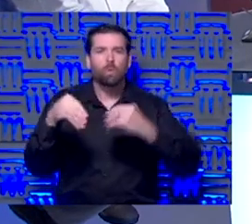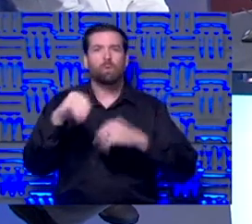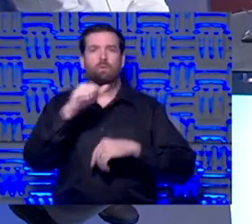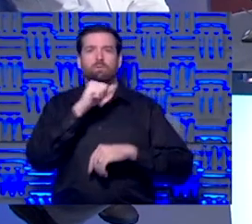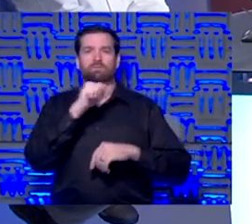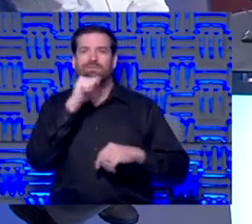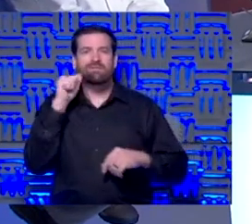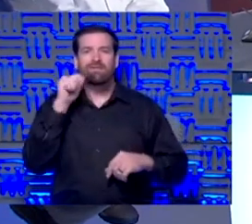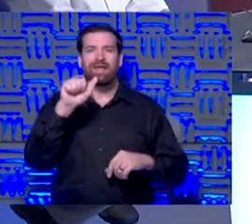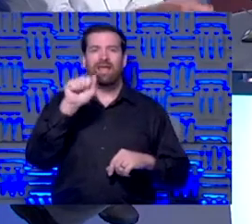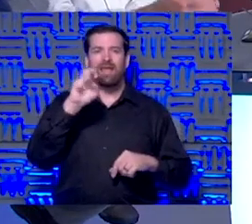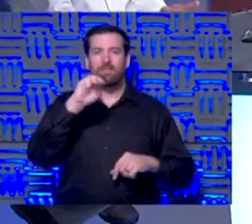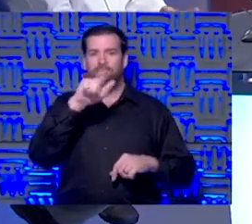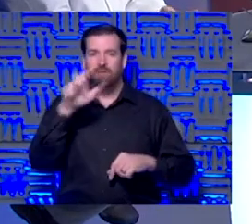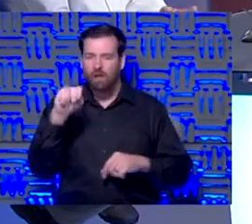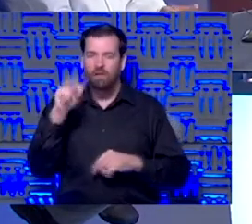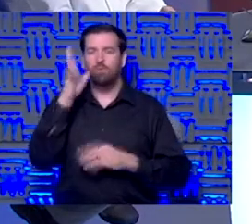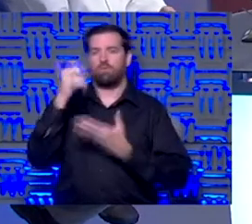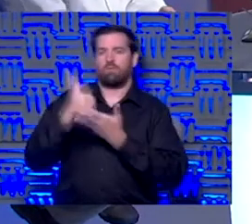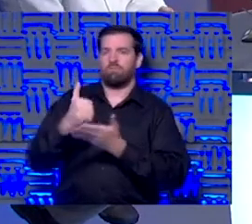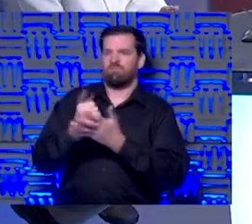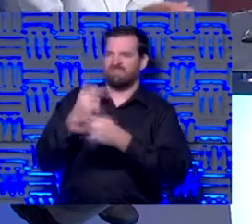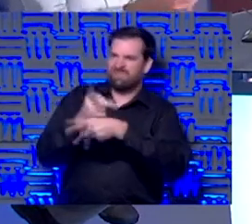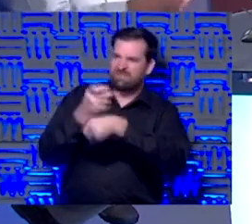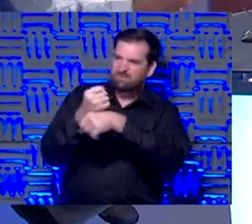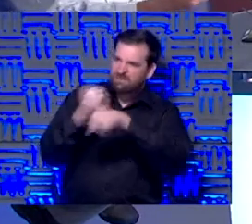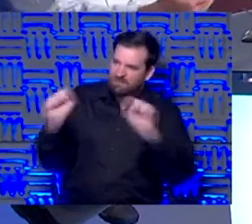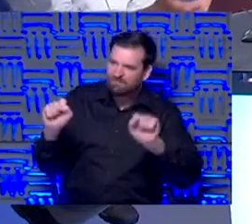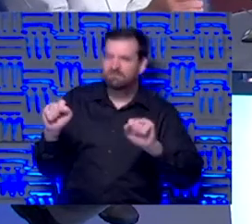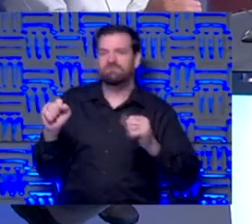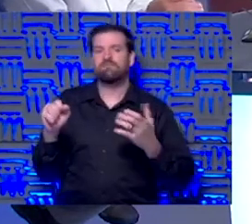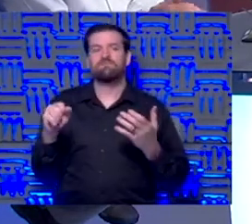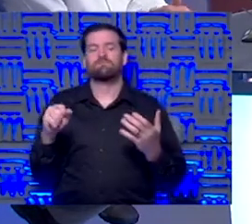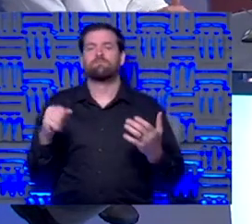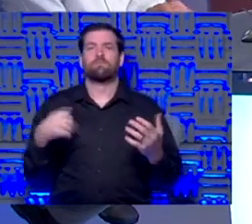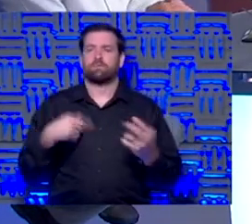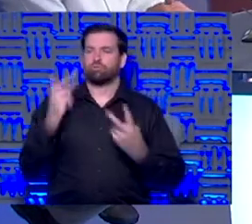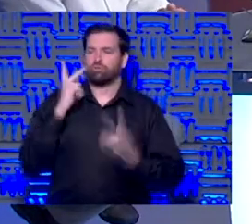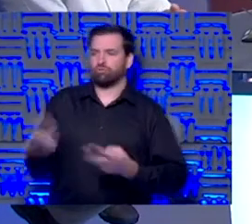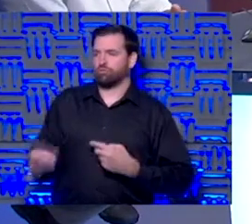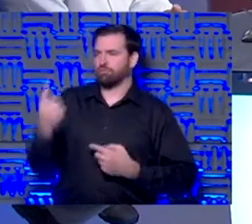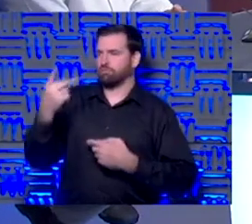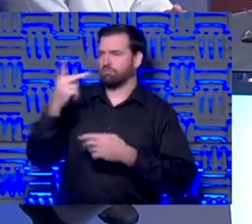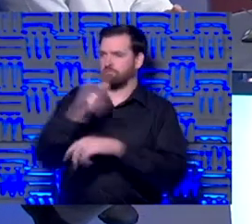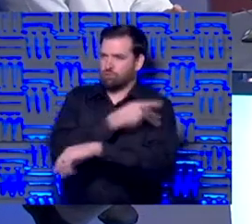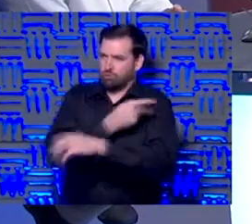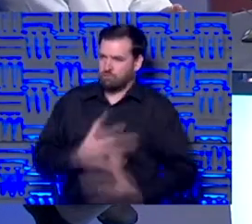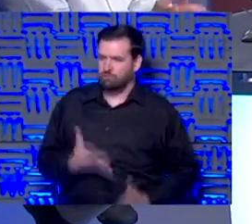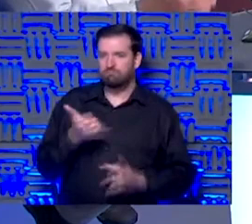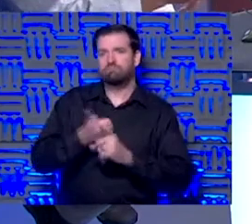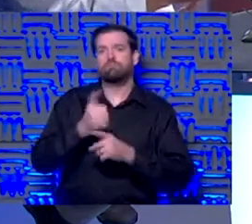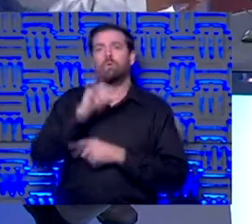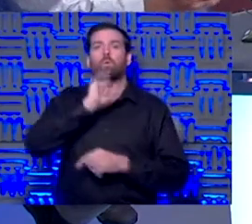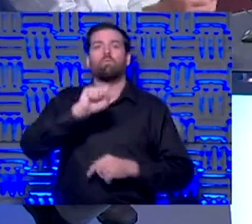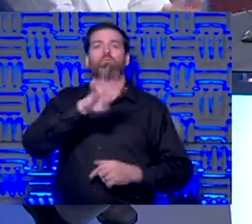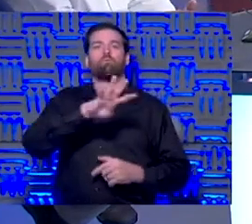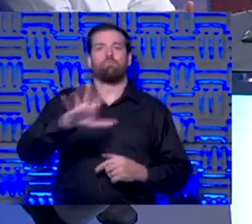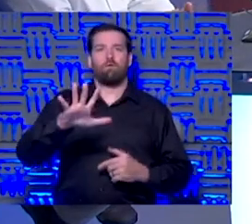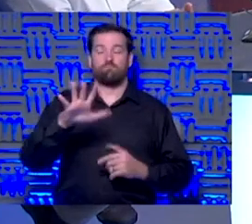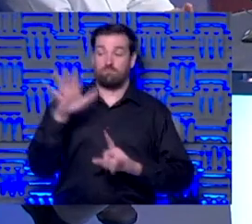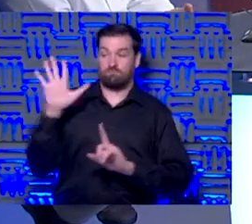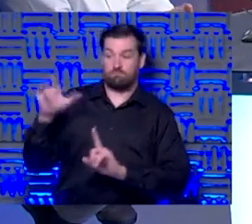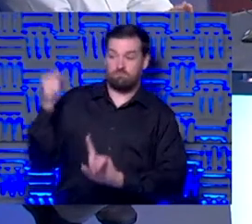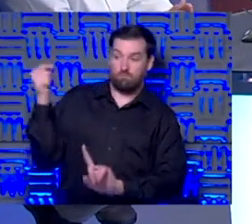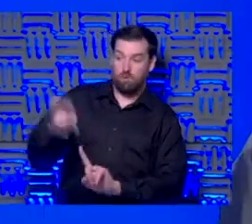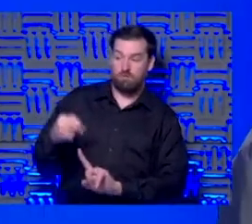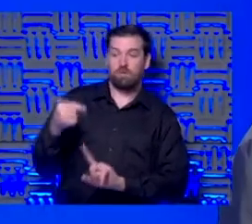That's going to help even more and keep you safe in doing those tips. And, I saw a patient who was 45 years old who, again, to your point